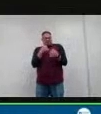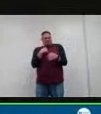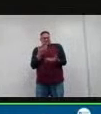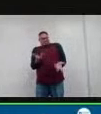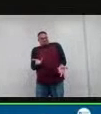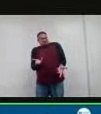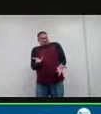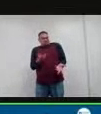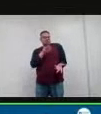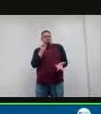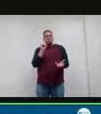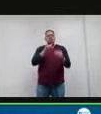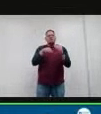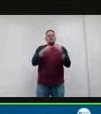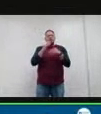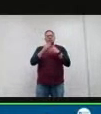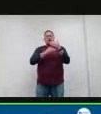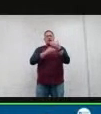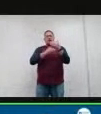any questions about process?